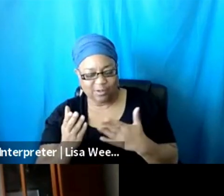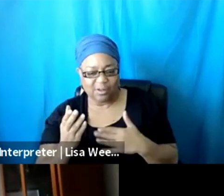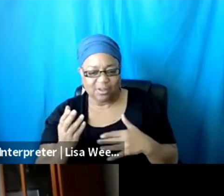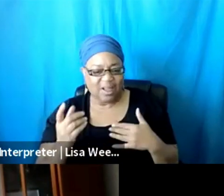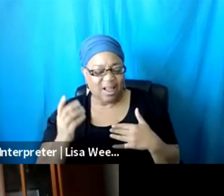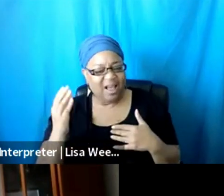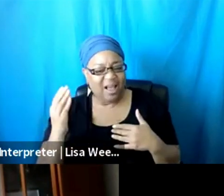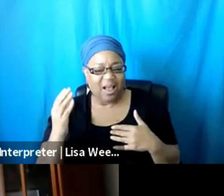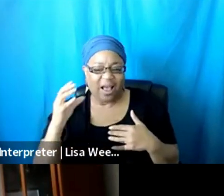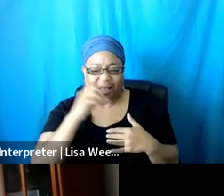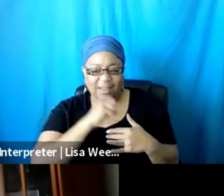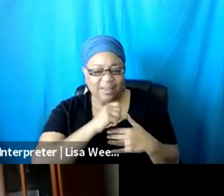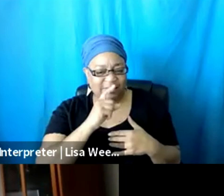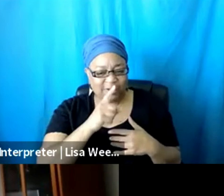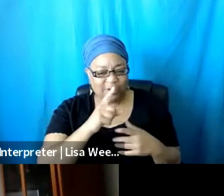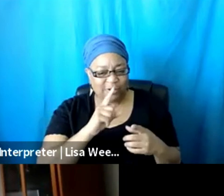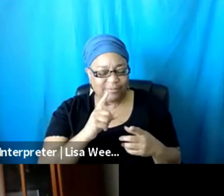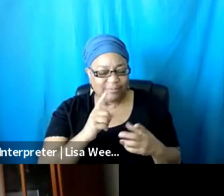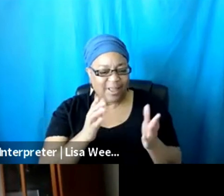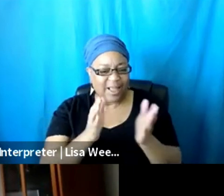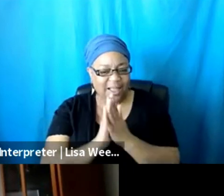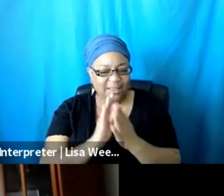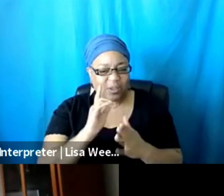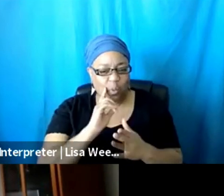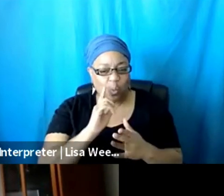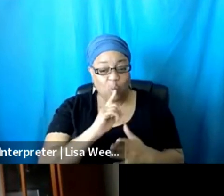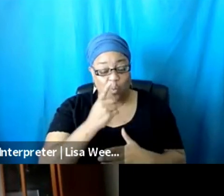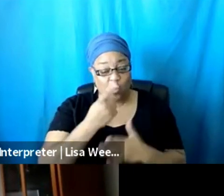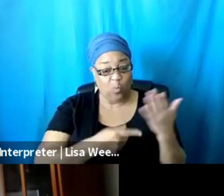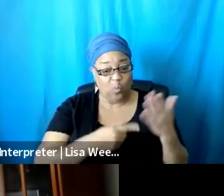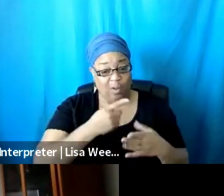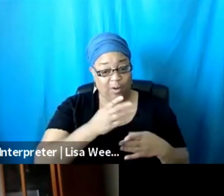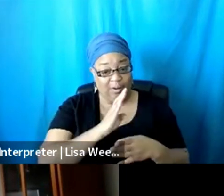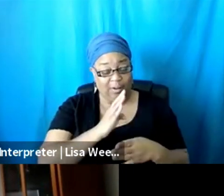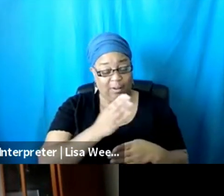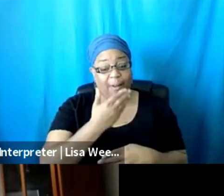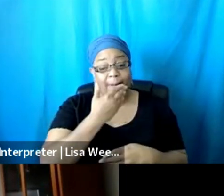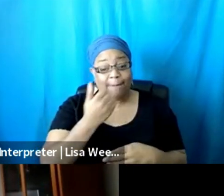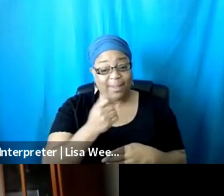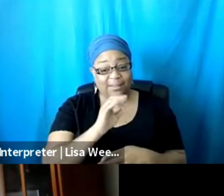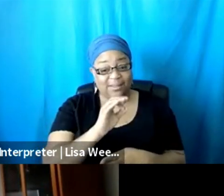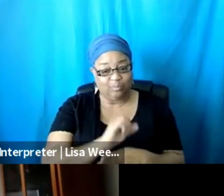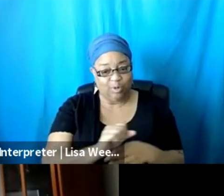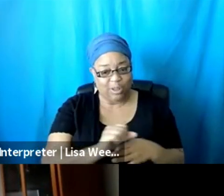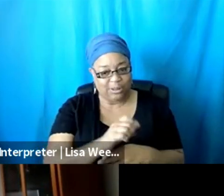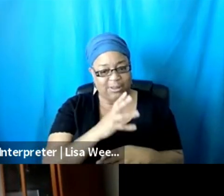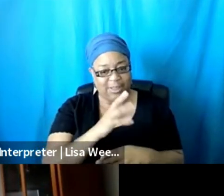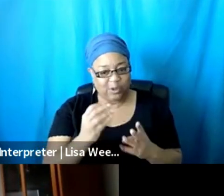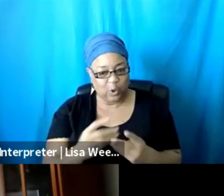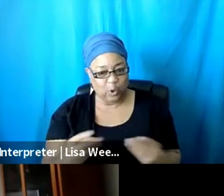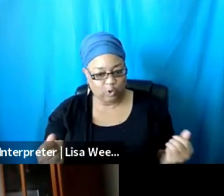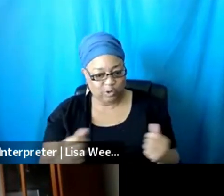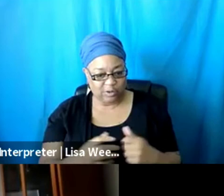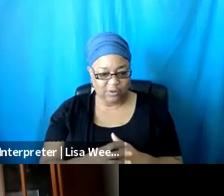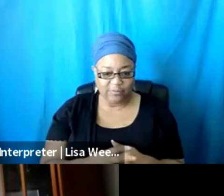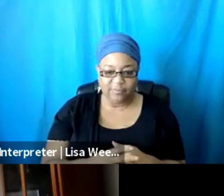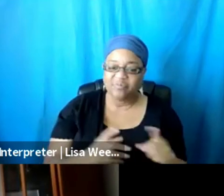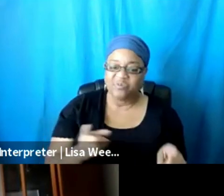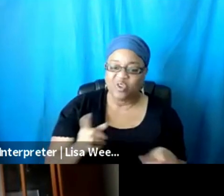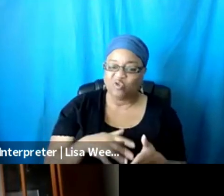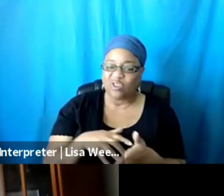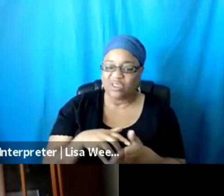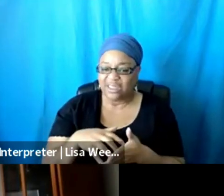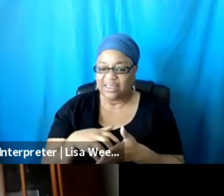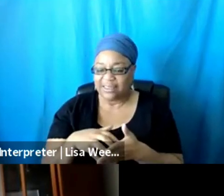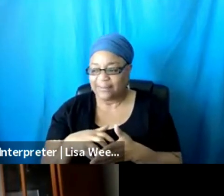effective strategies to solution. Sure. I'm happy to give a couple. One, lifting up the work of resiliency hubs that